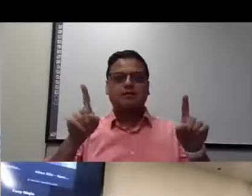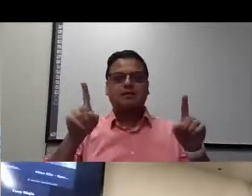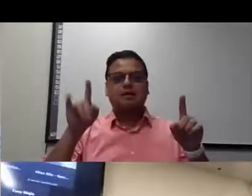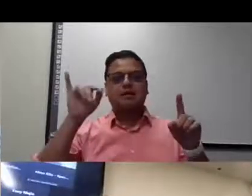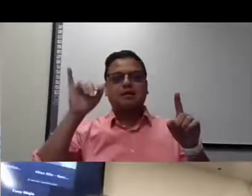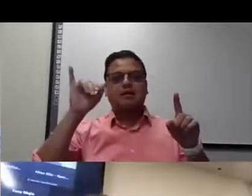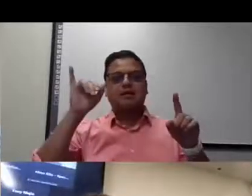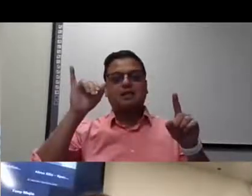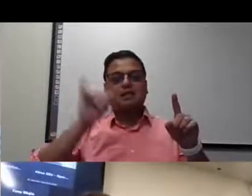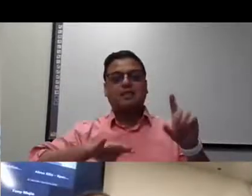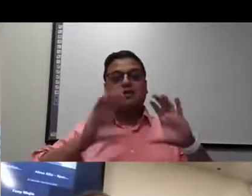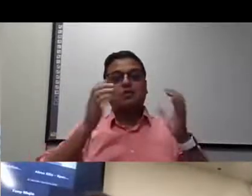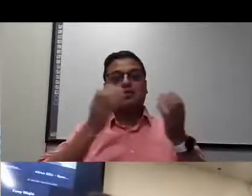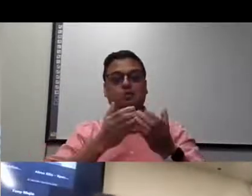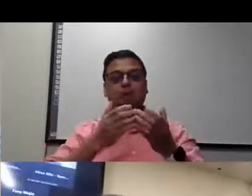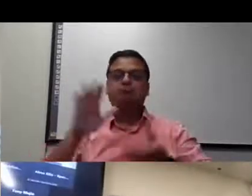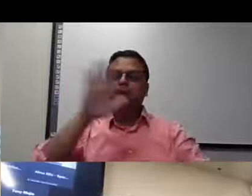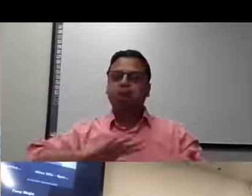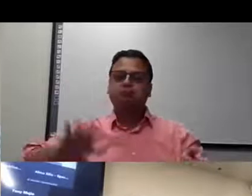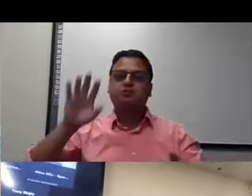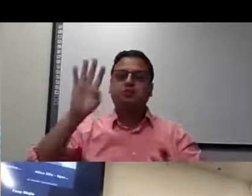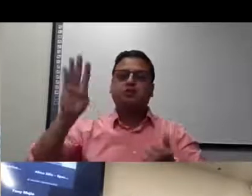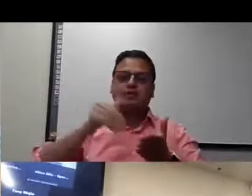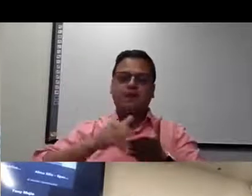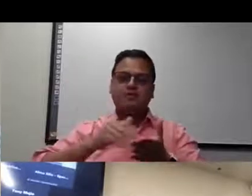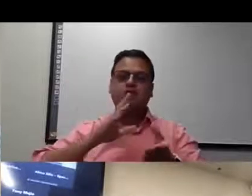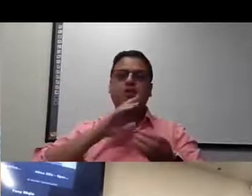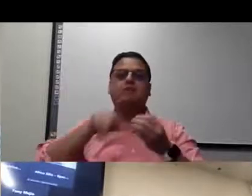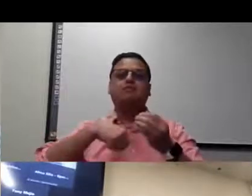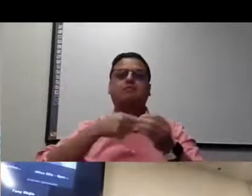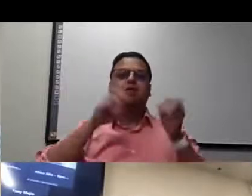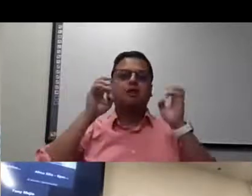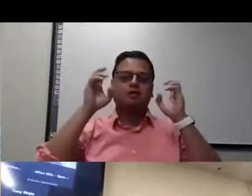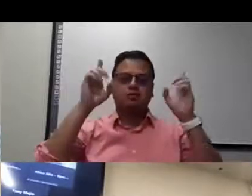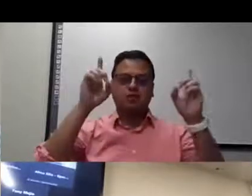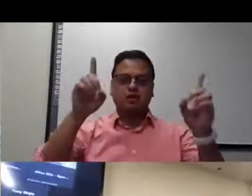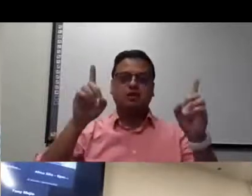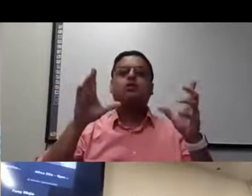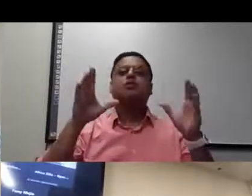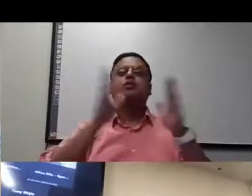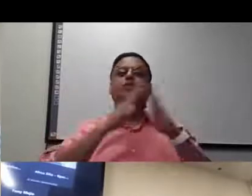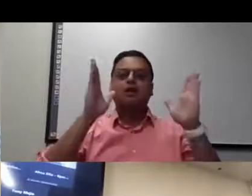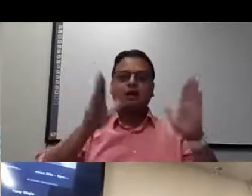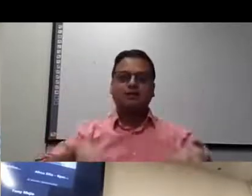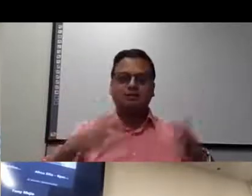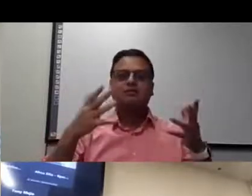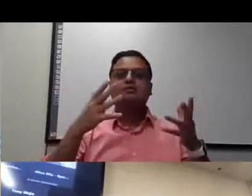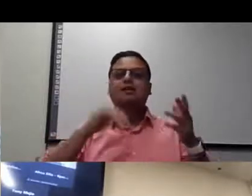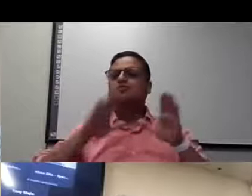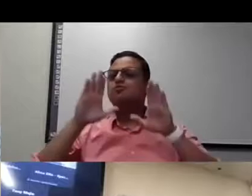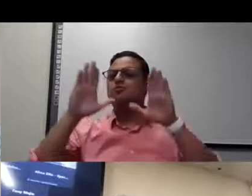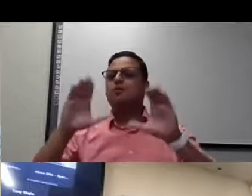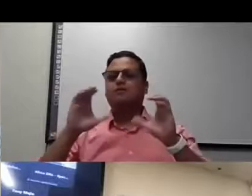mainly deals with affordable housing. It talks about educator housing, and it's a great group.